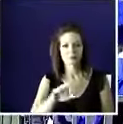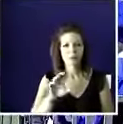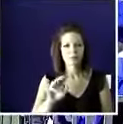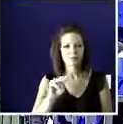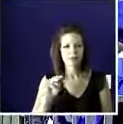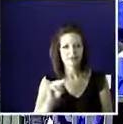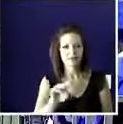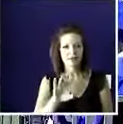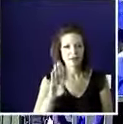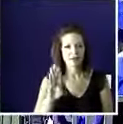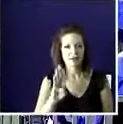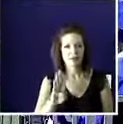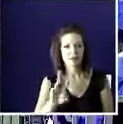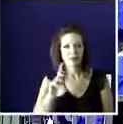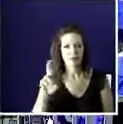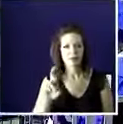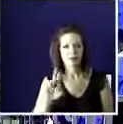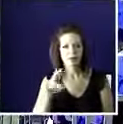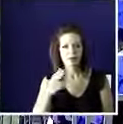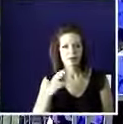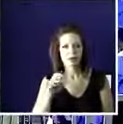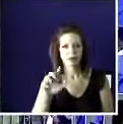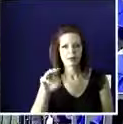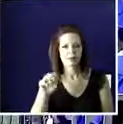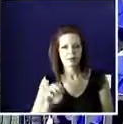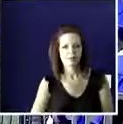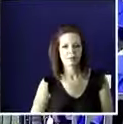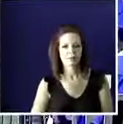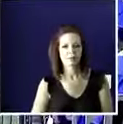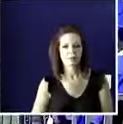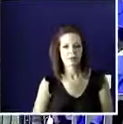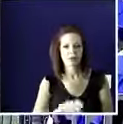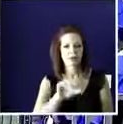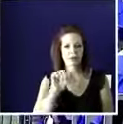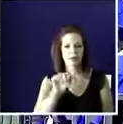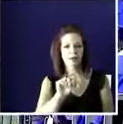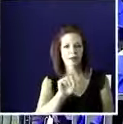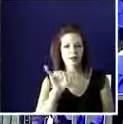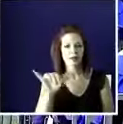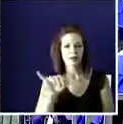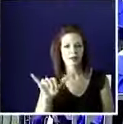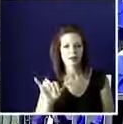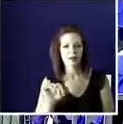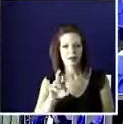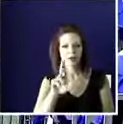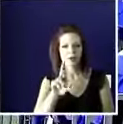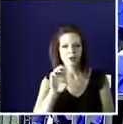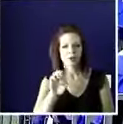Mackenzie Beth Rose Helm. Aaliyah Yangi Reese.